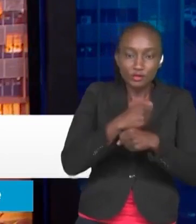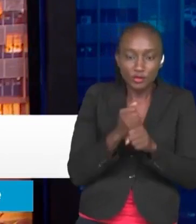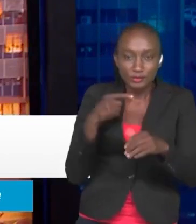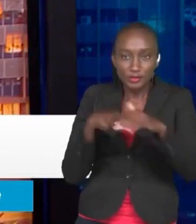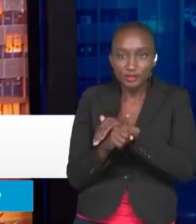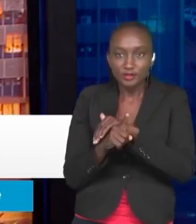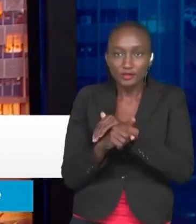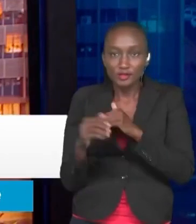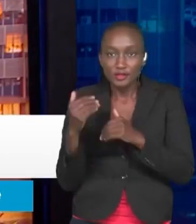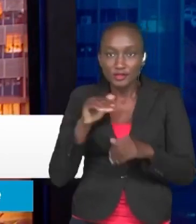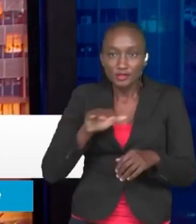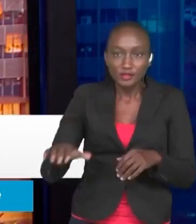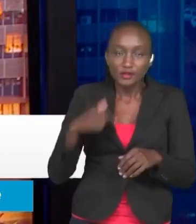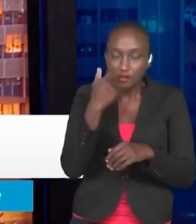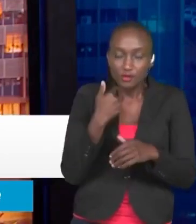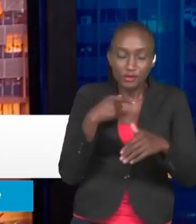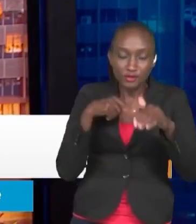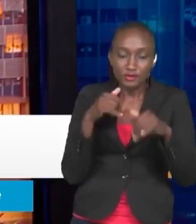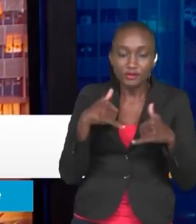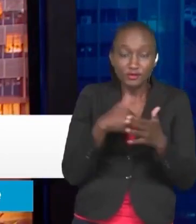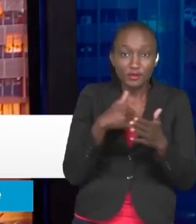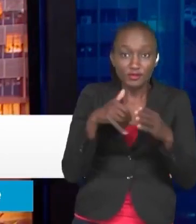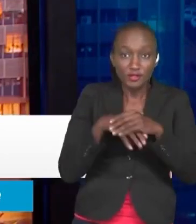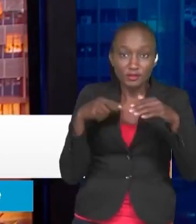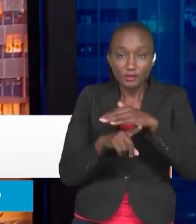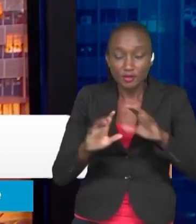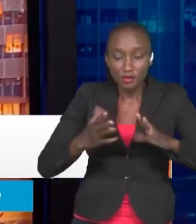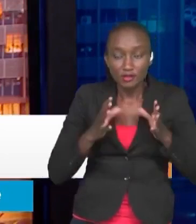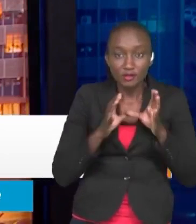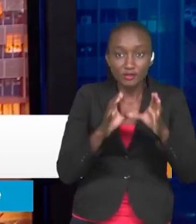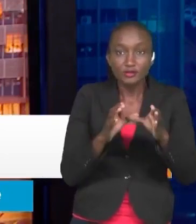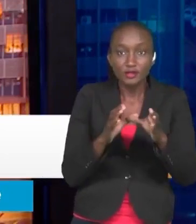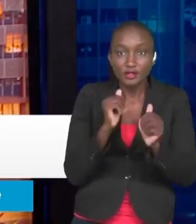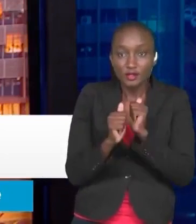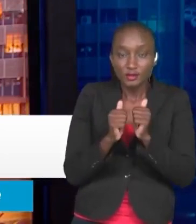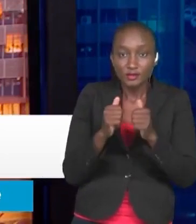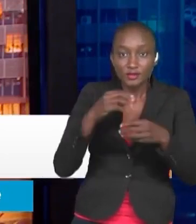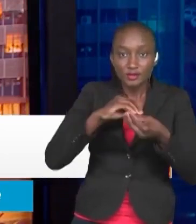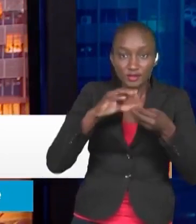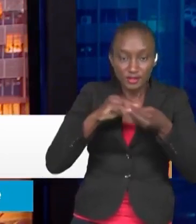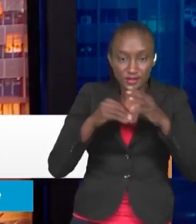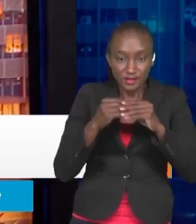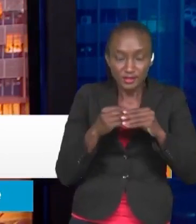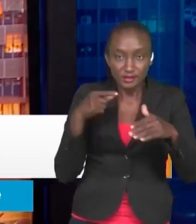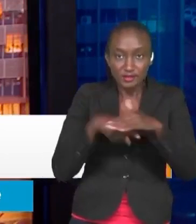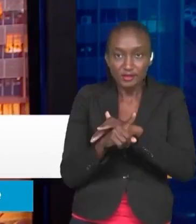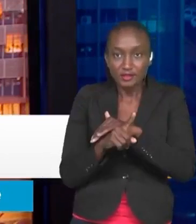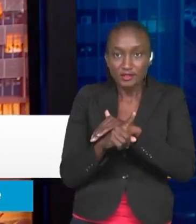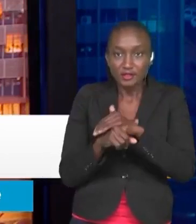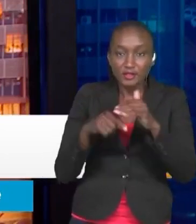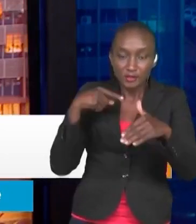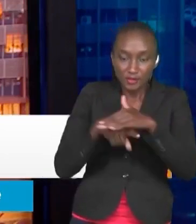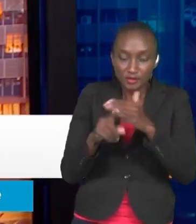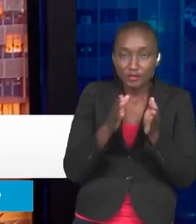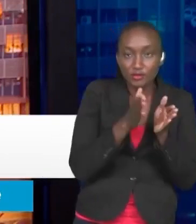is involved in the act that causes penetration, or it's a forceful act that causes penetration, then it is penetration with.